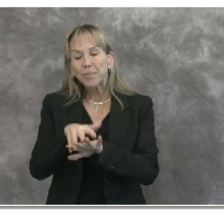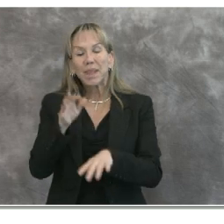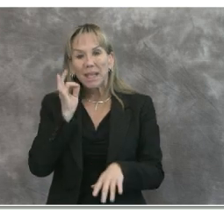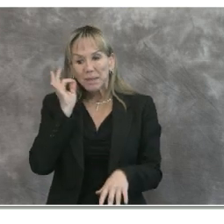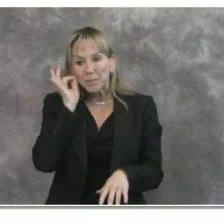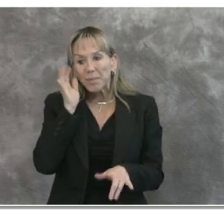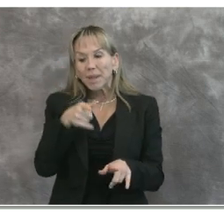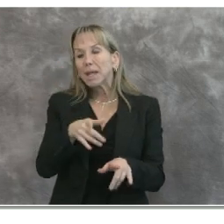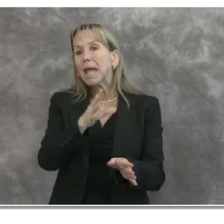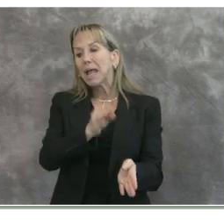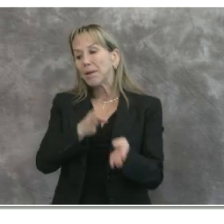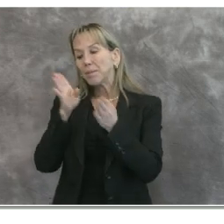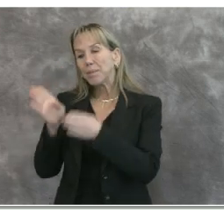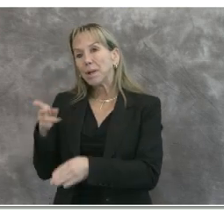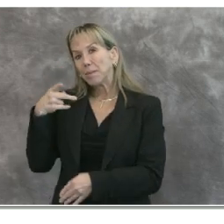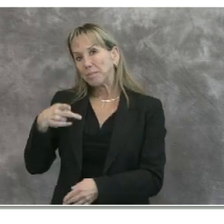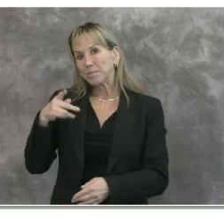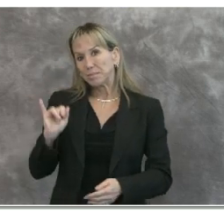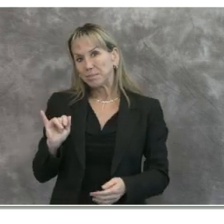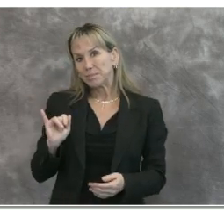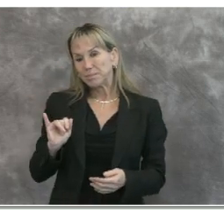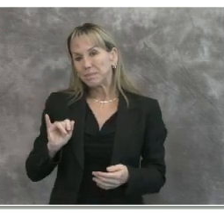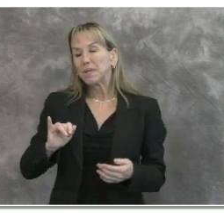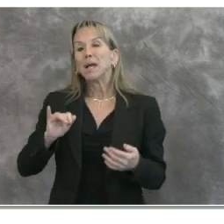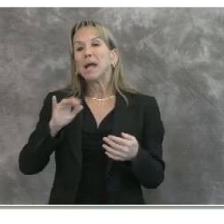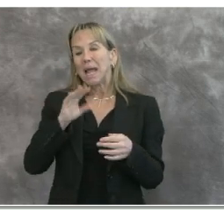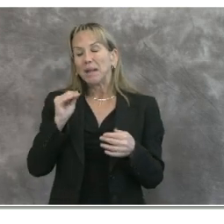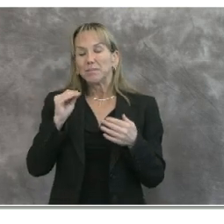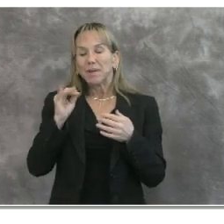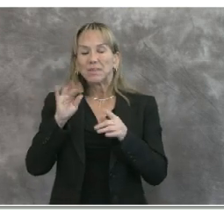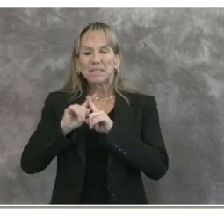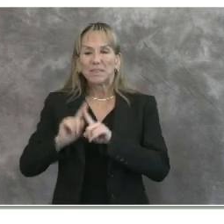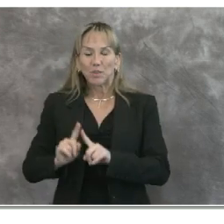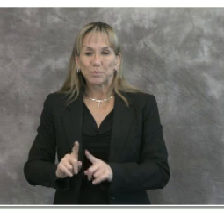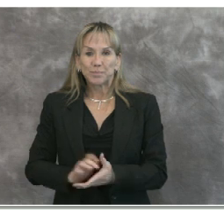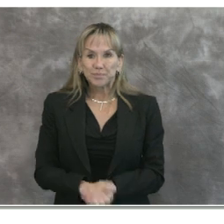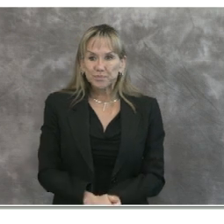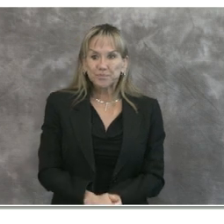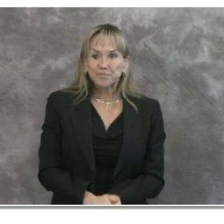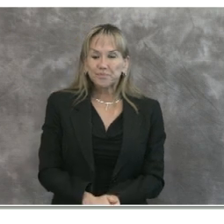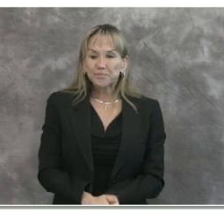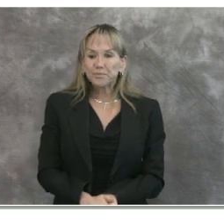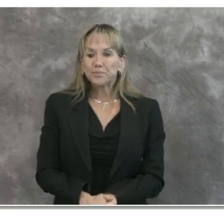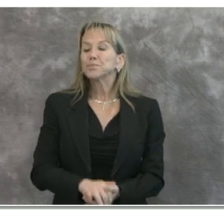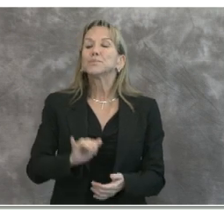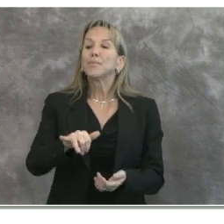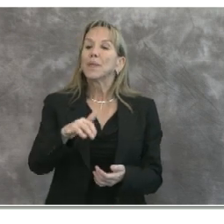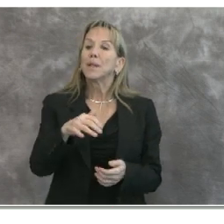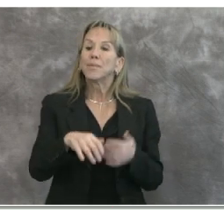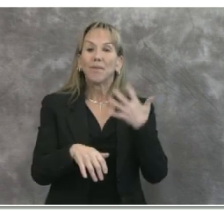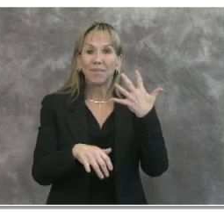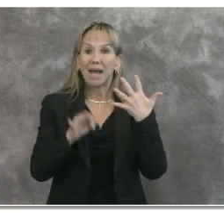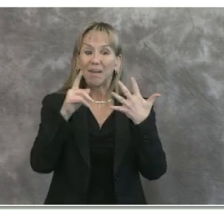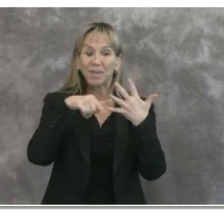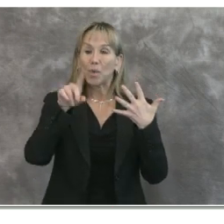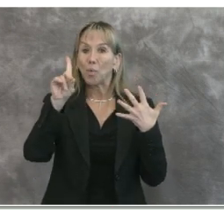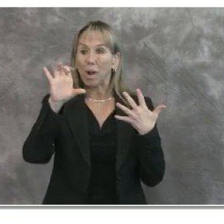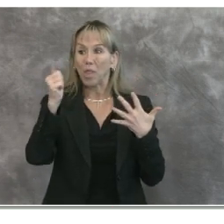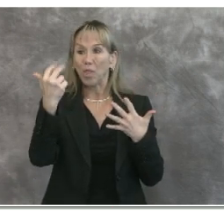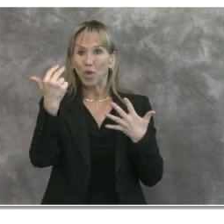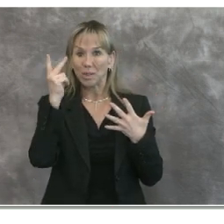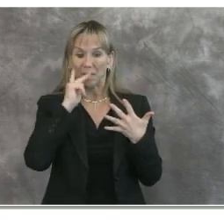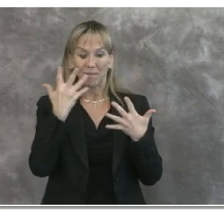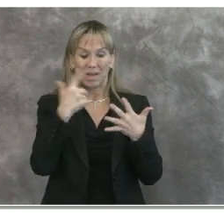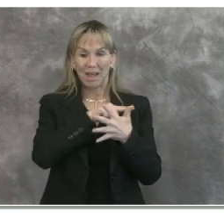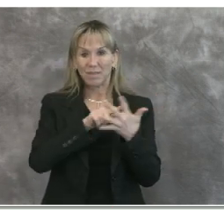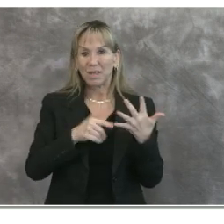Islanders, and individuals of multiple races. 5 of the 113 deaths had, to